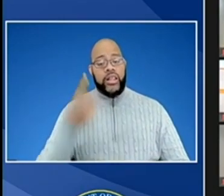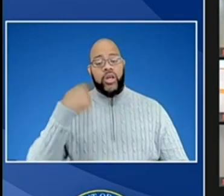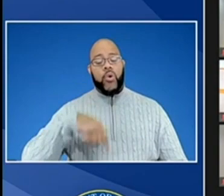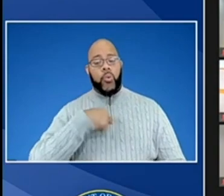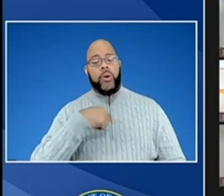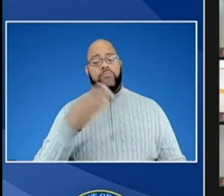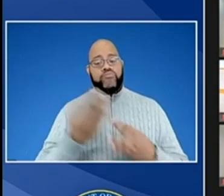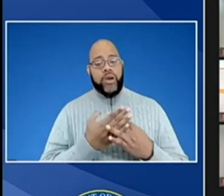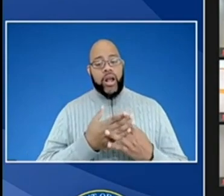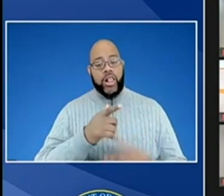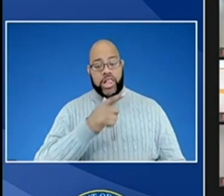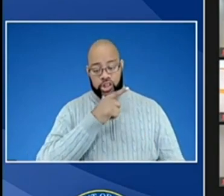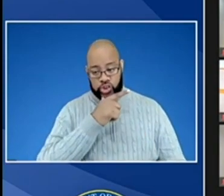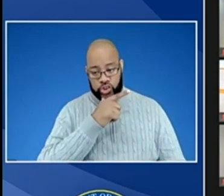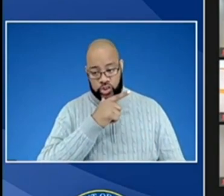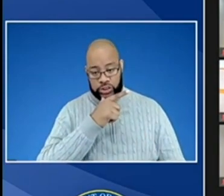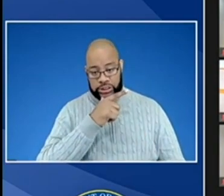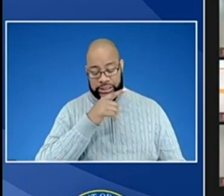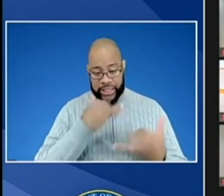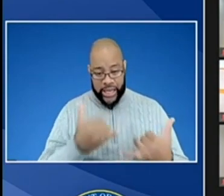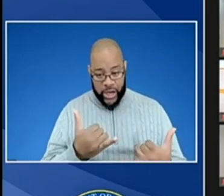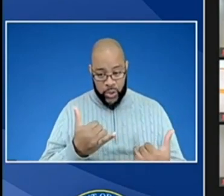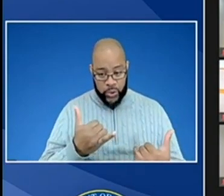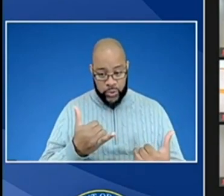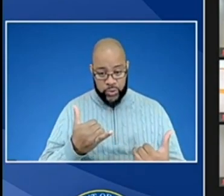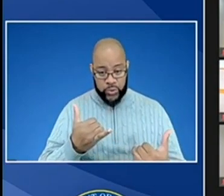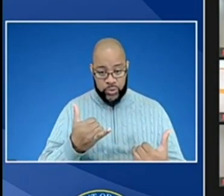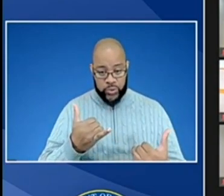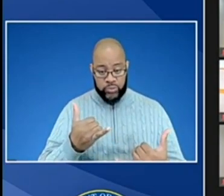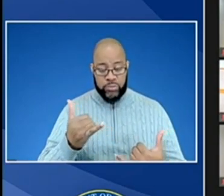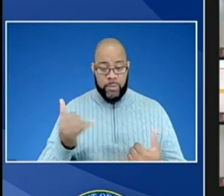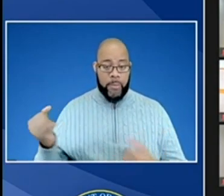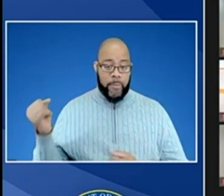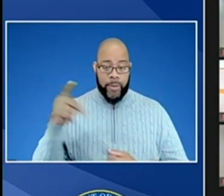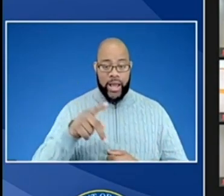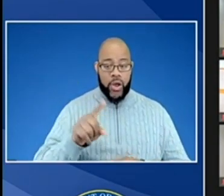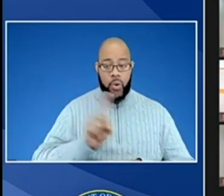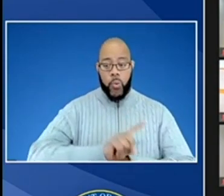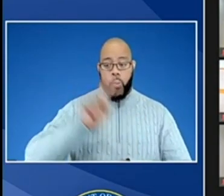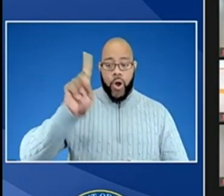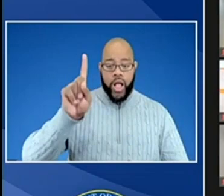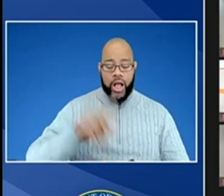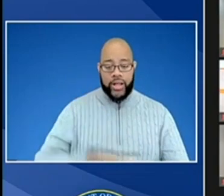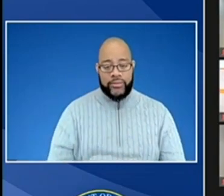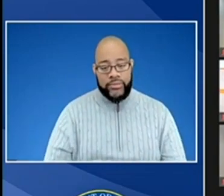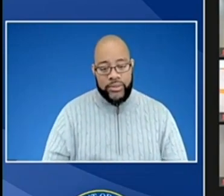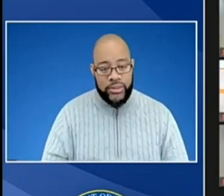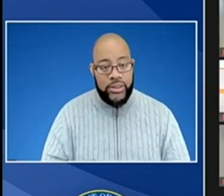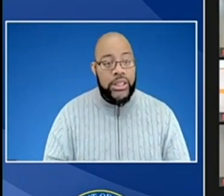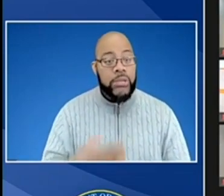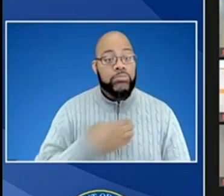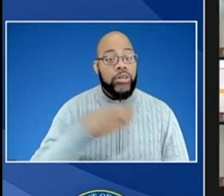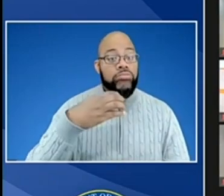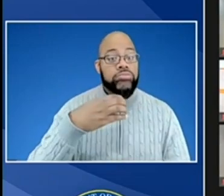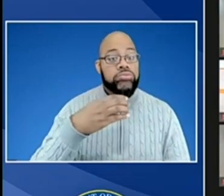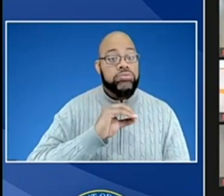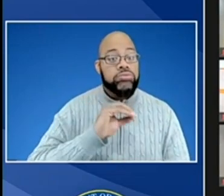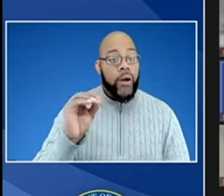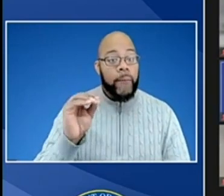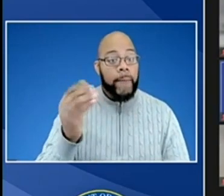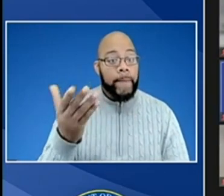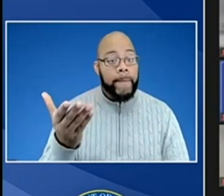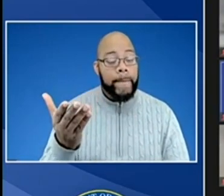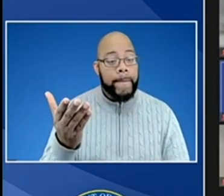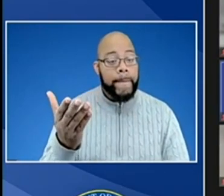break for lunch from now and resume at 1 p.m. Any objections?